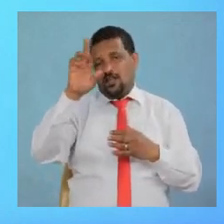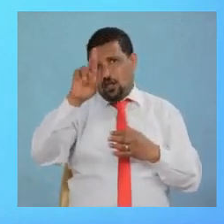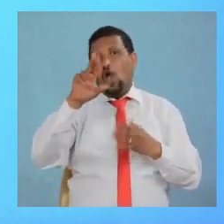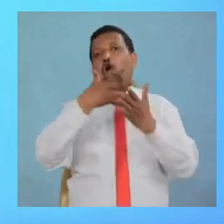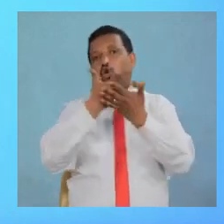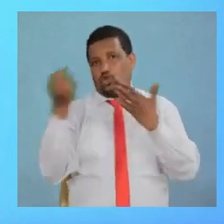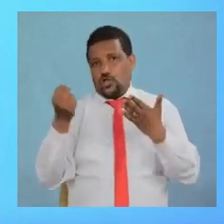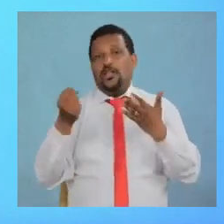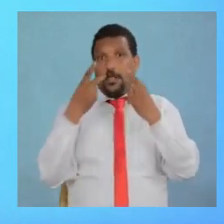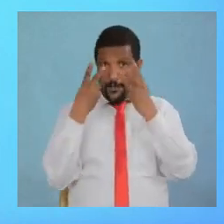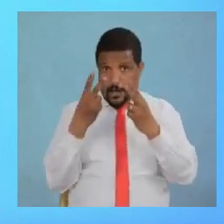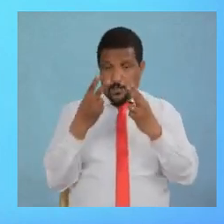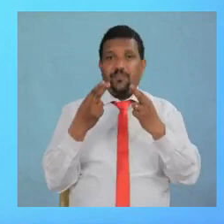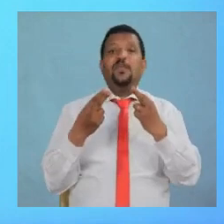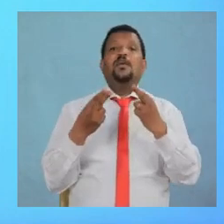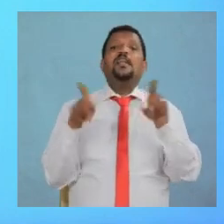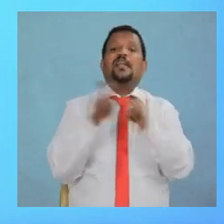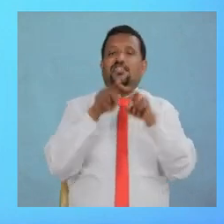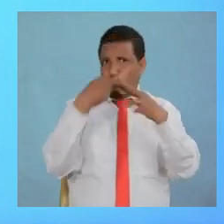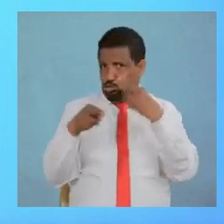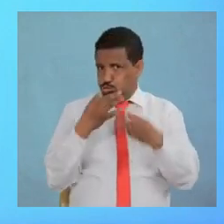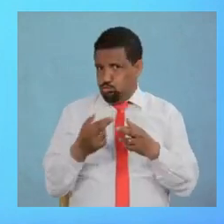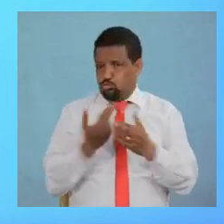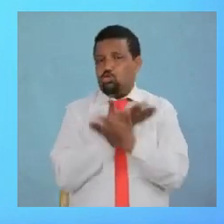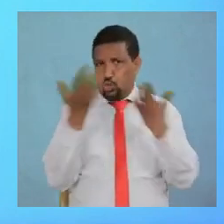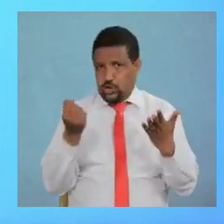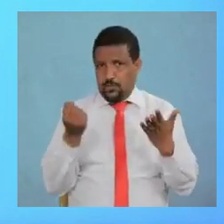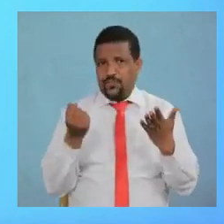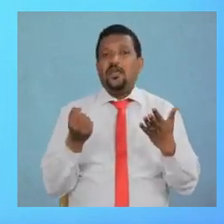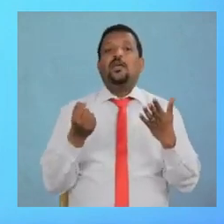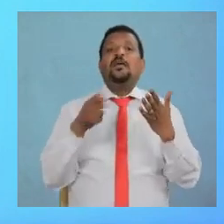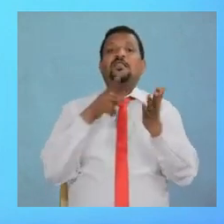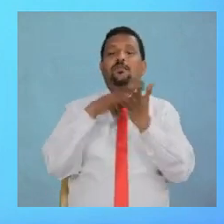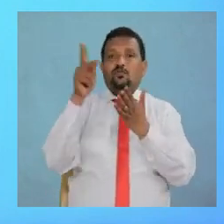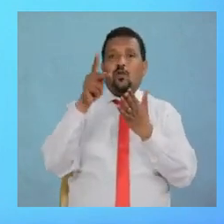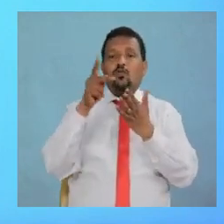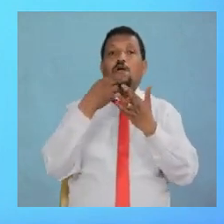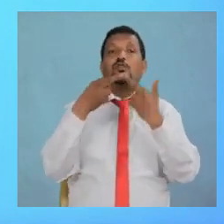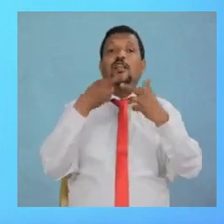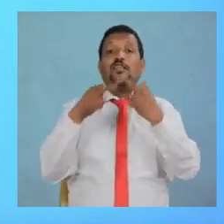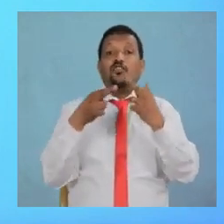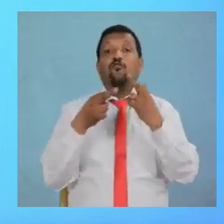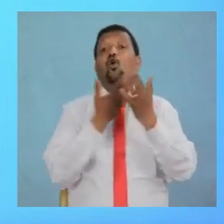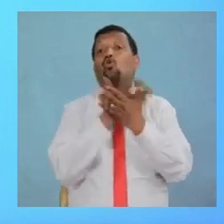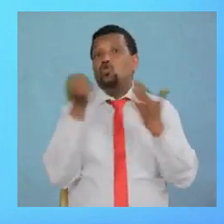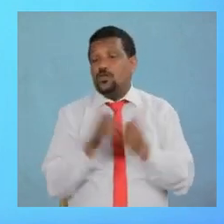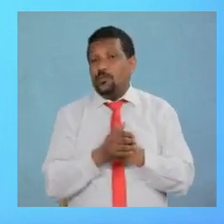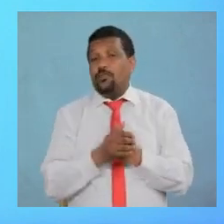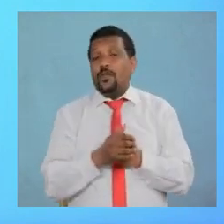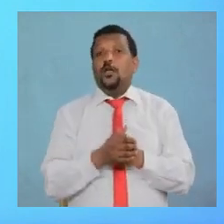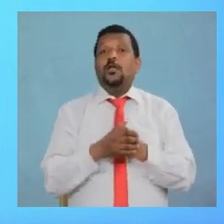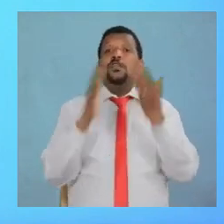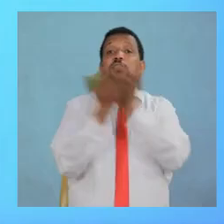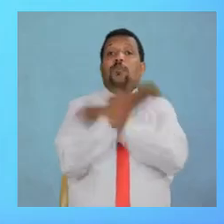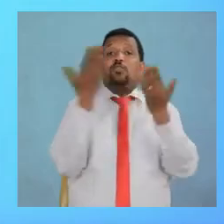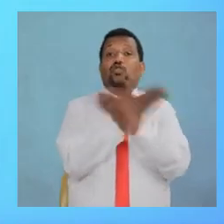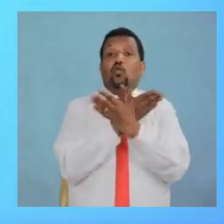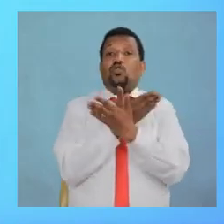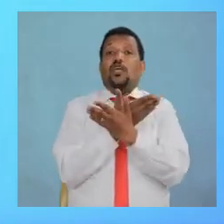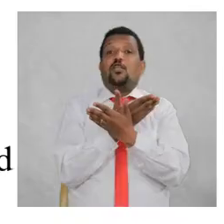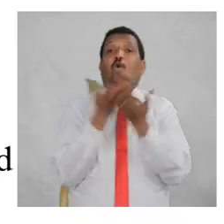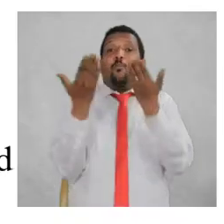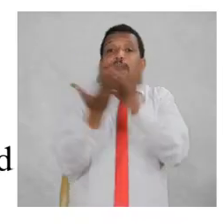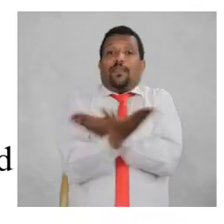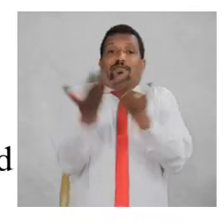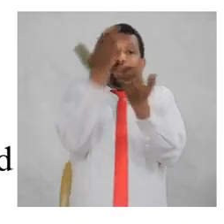Now let's see the price of related goods. In terms of price of related goods, we are going to classify goods into two called substitutes and